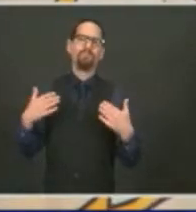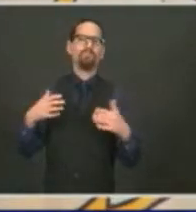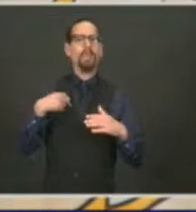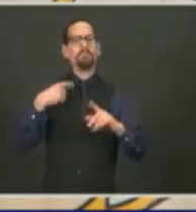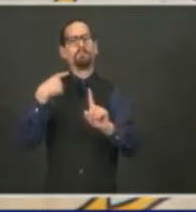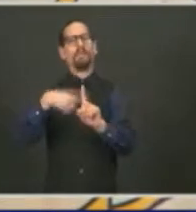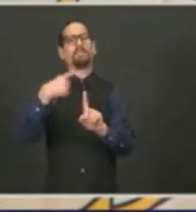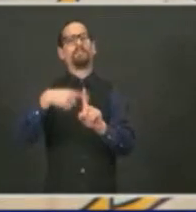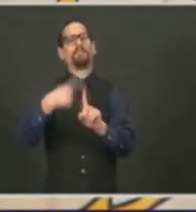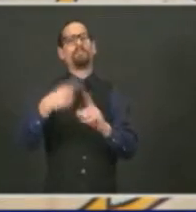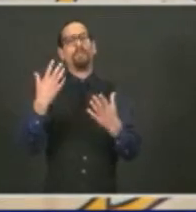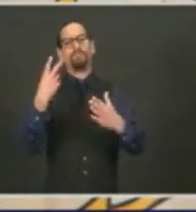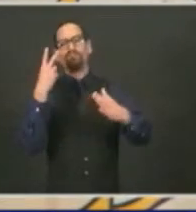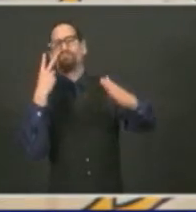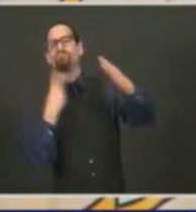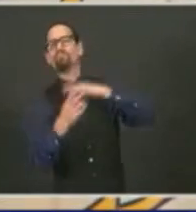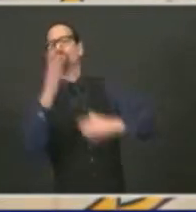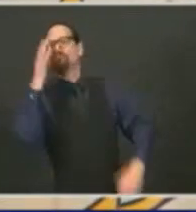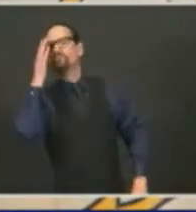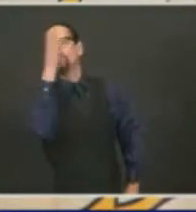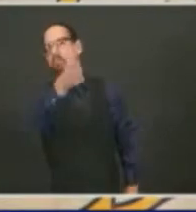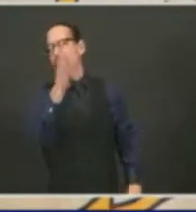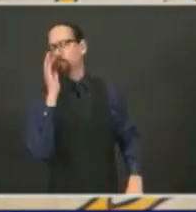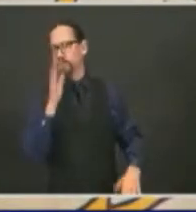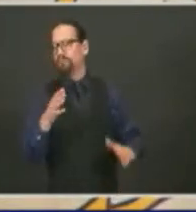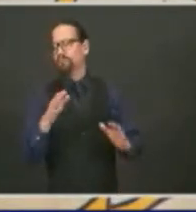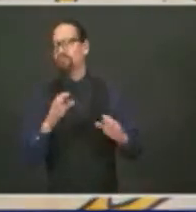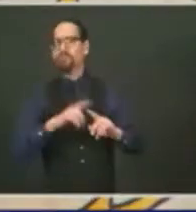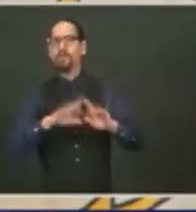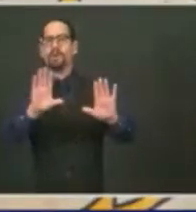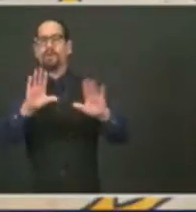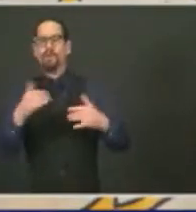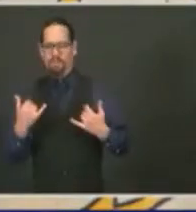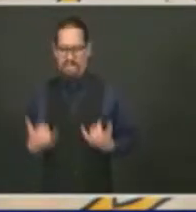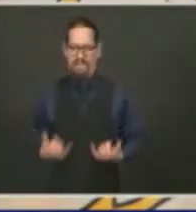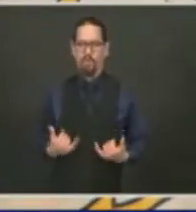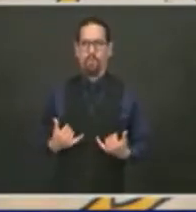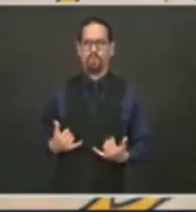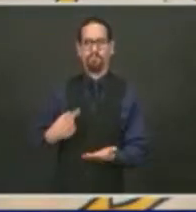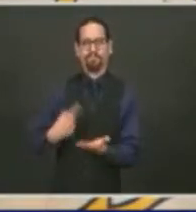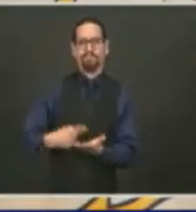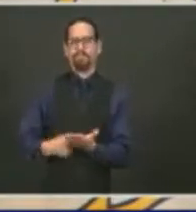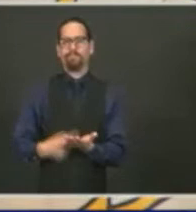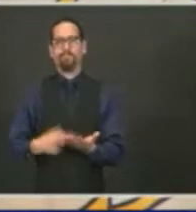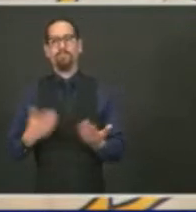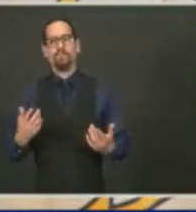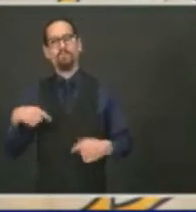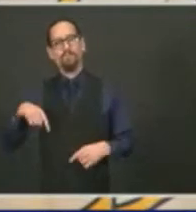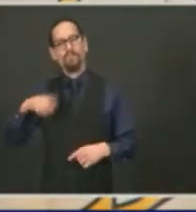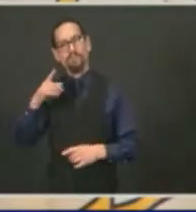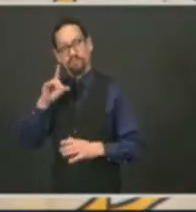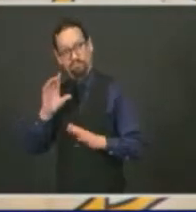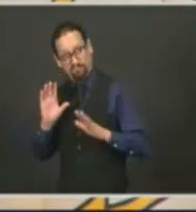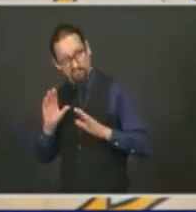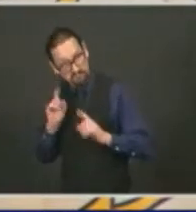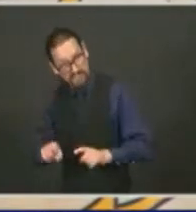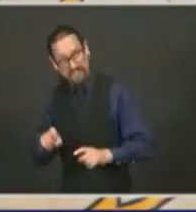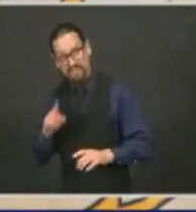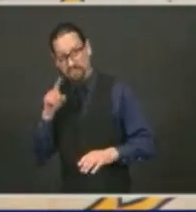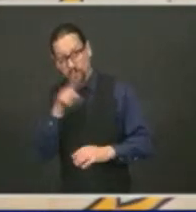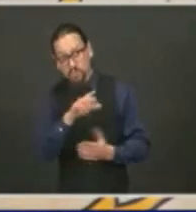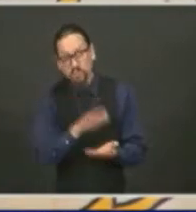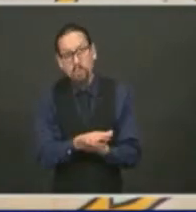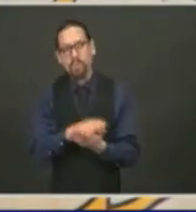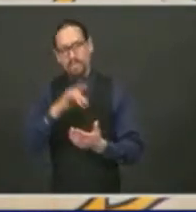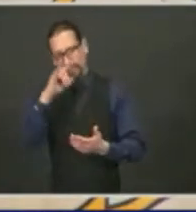is, we're no longer asking, should kids be in school? We're kind of have edged to a place of saying, yes,